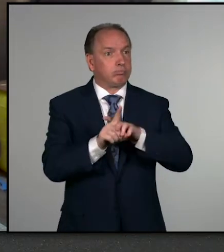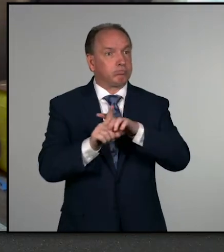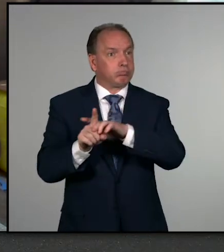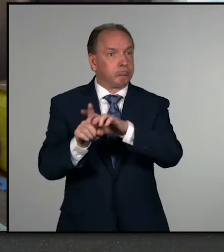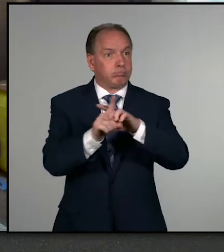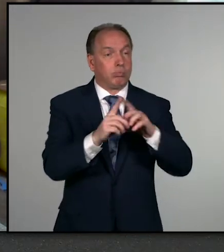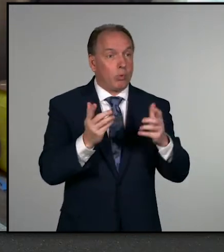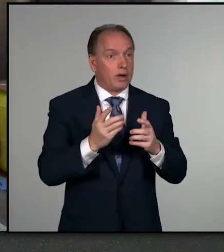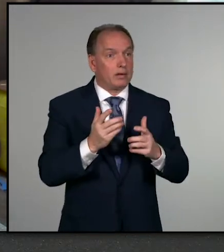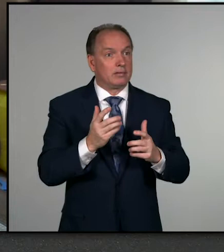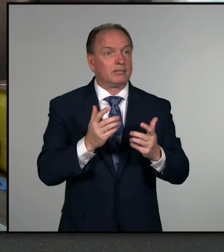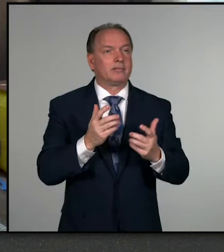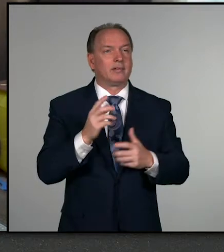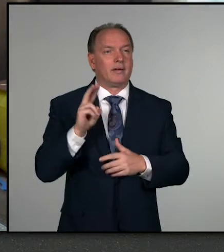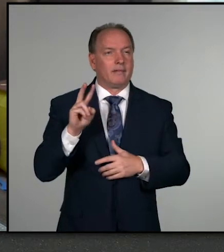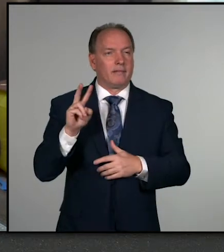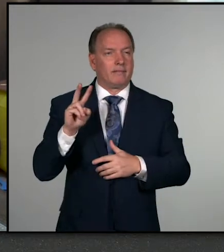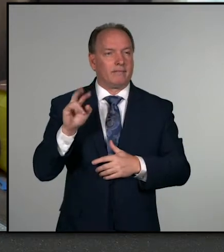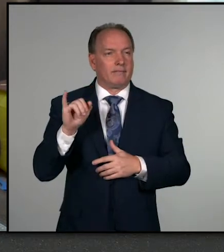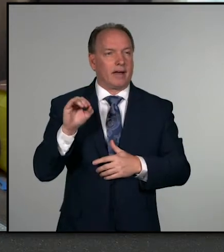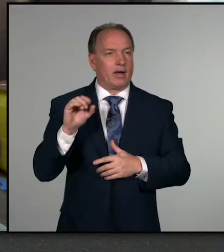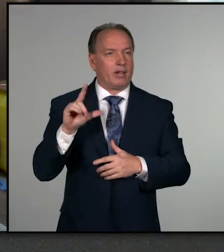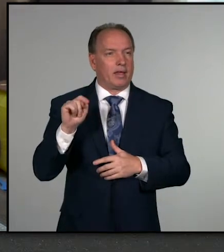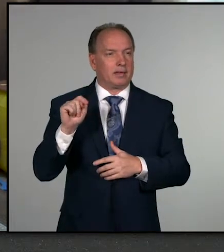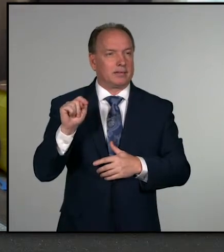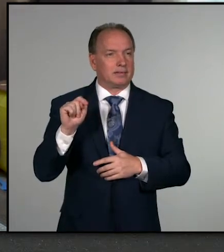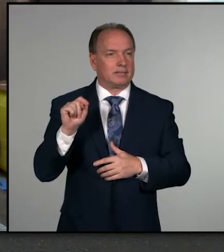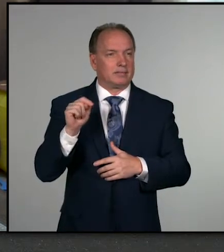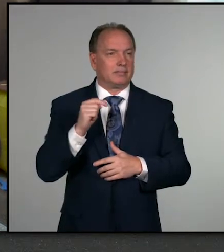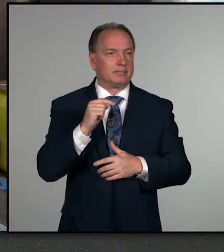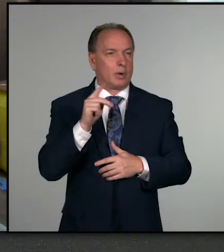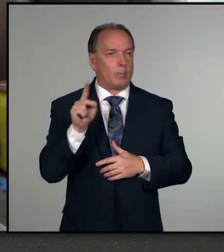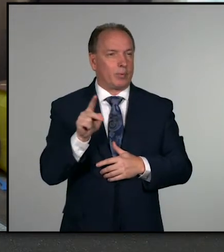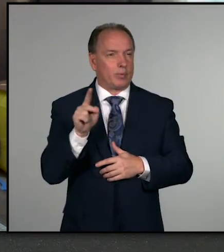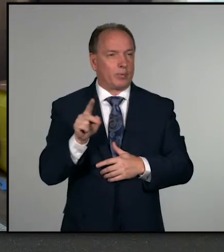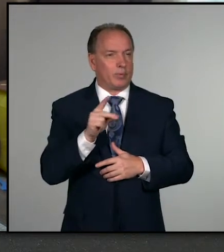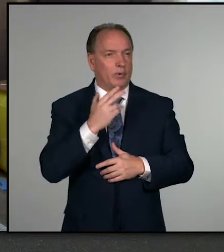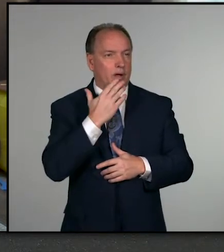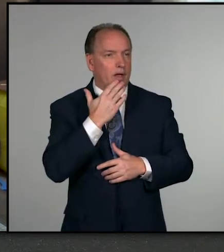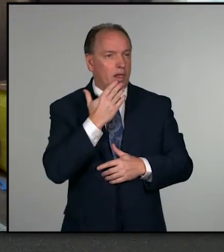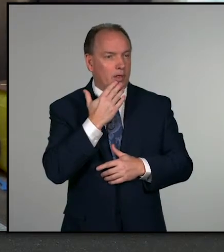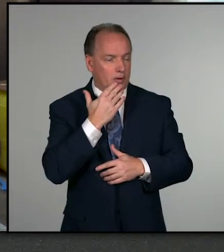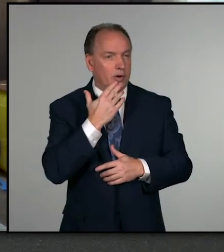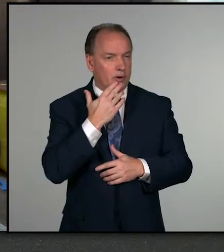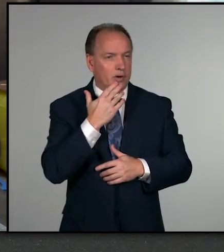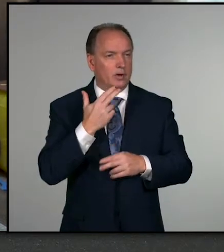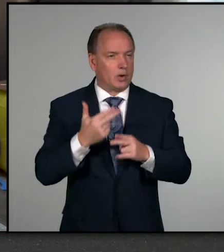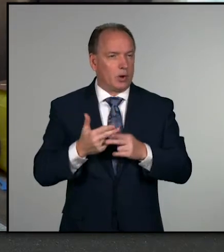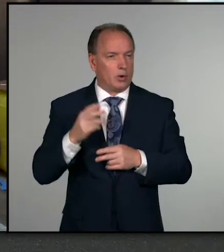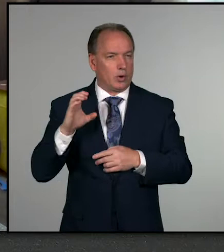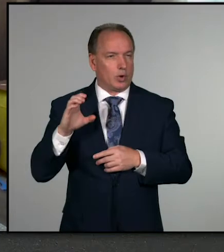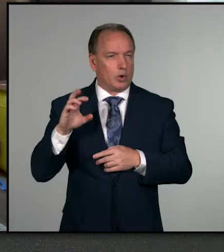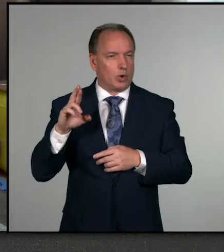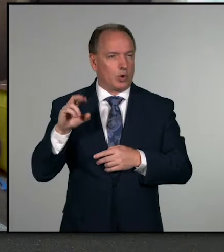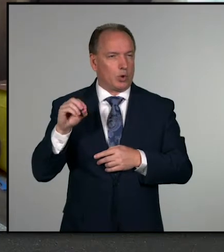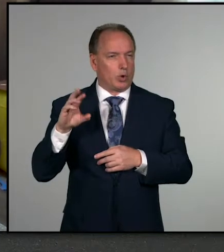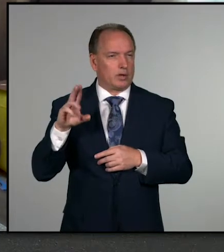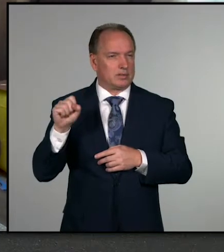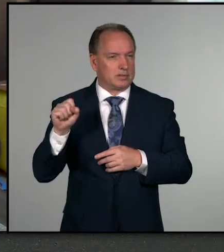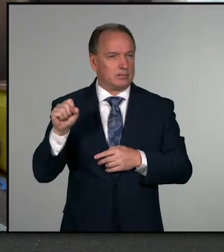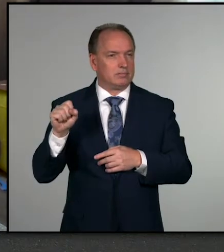grass? Some beautiful violets or crocuses. I think they're called crocuses. Some crocuses pop